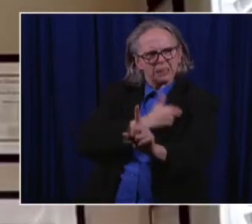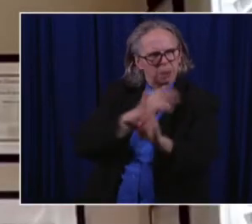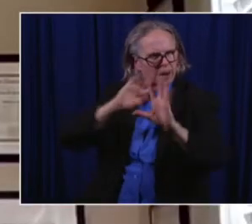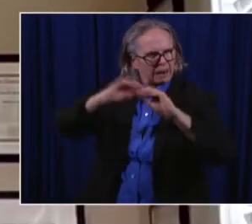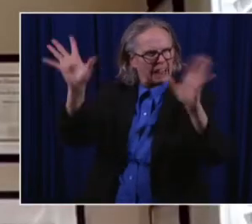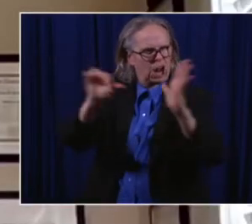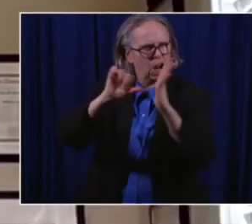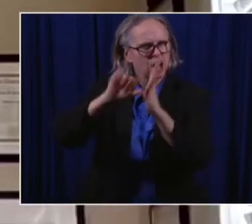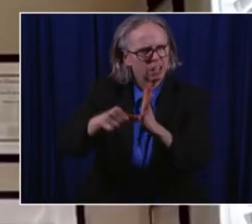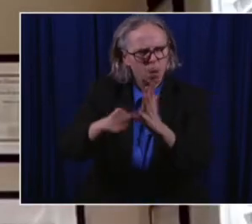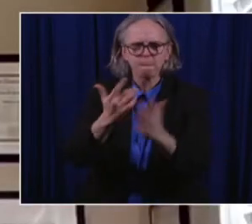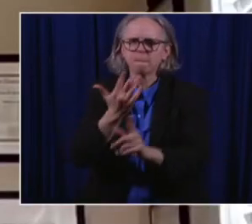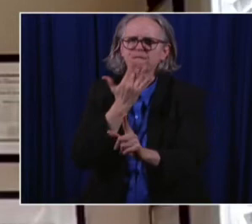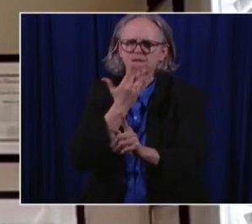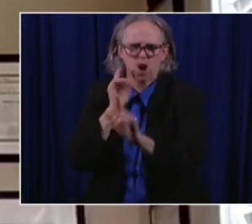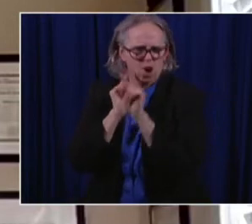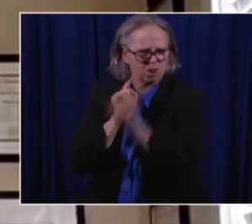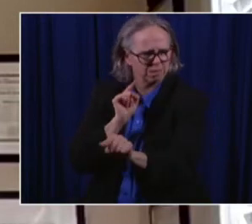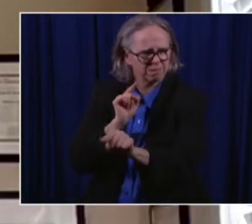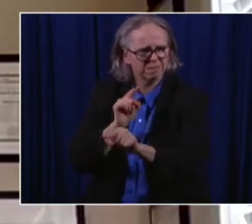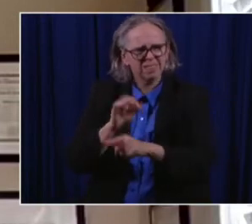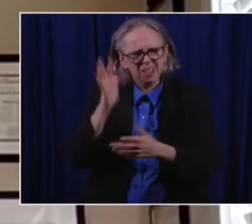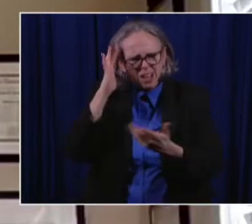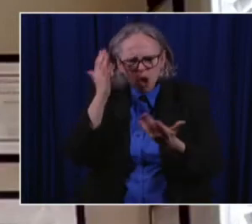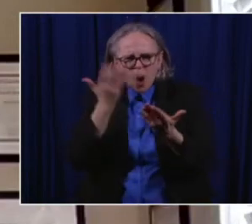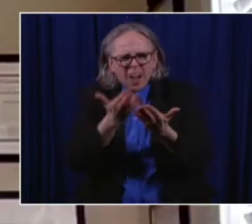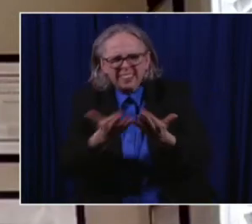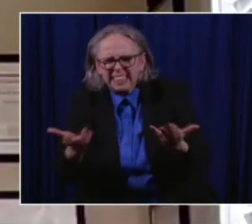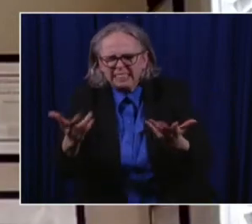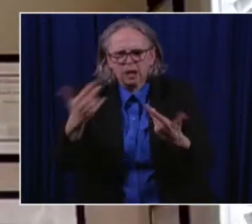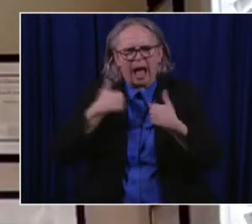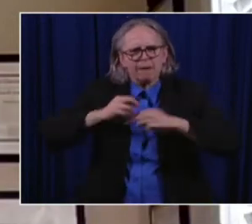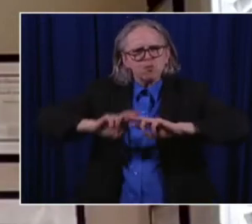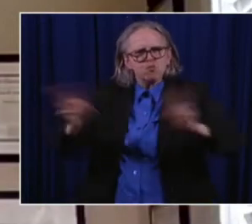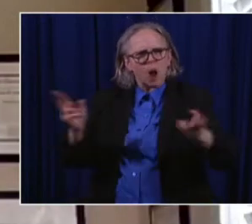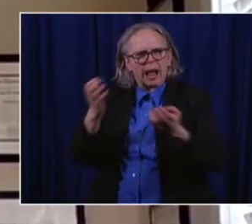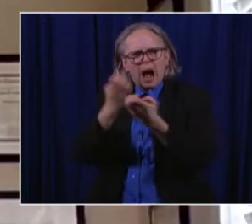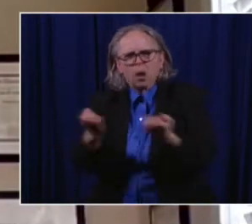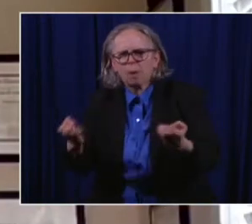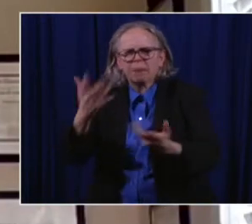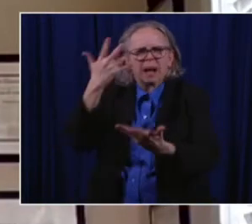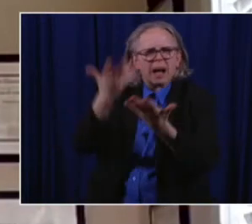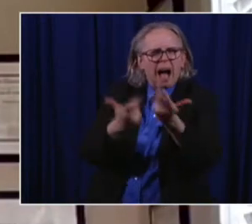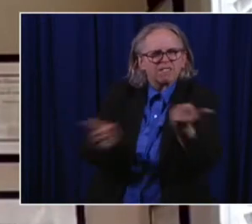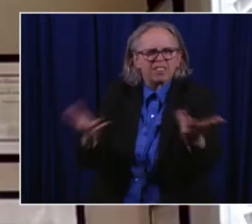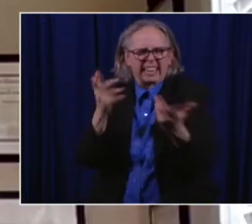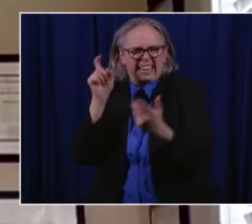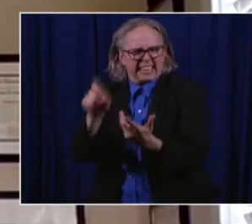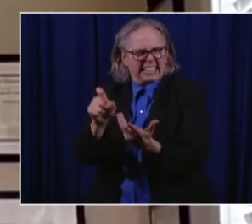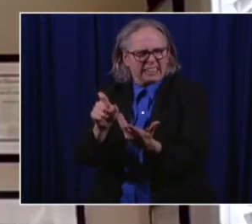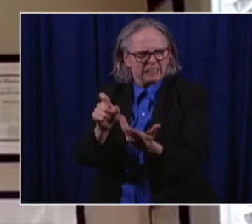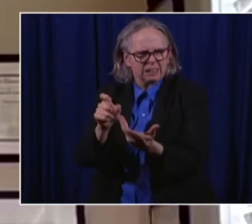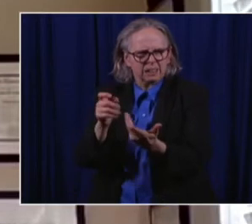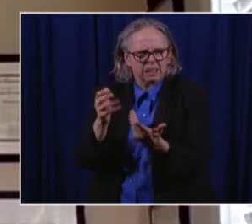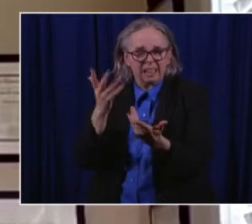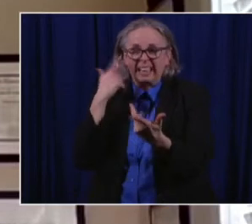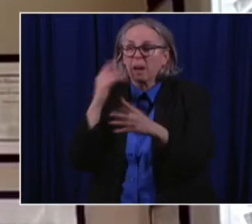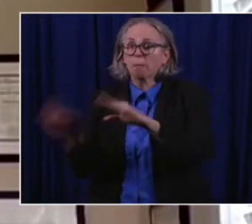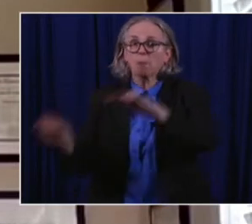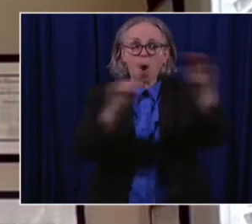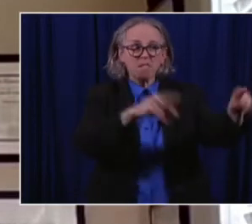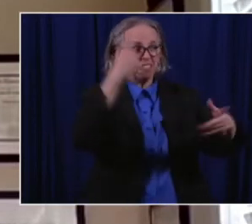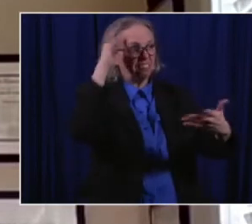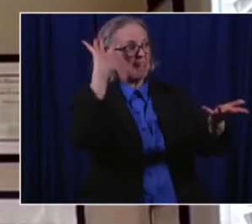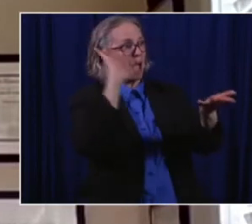complex infrastructure and capabilities that are resident there that simply cannot be reproduced at another site.